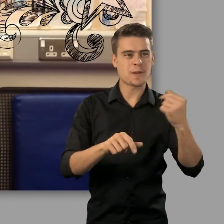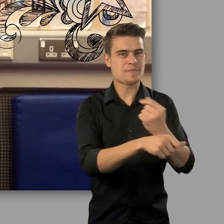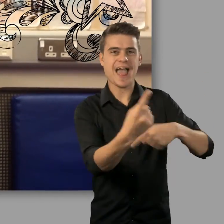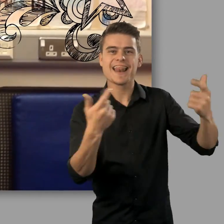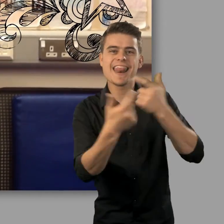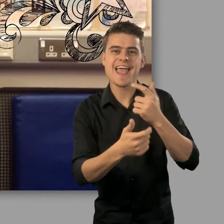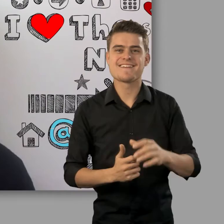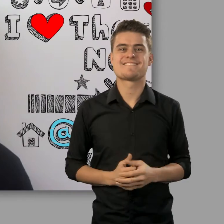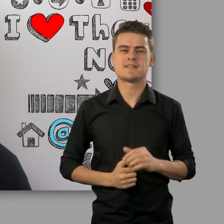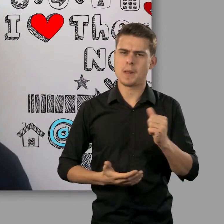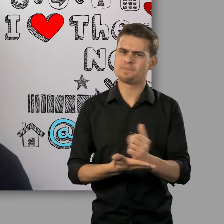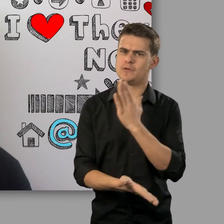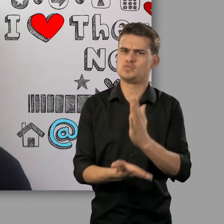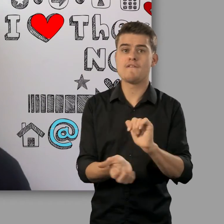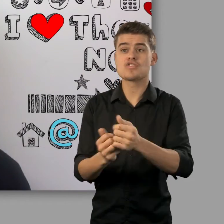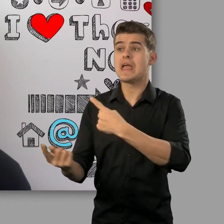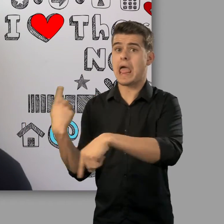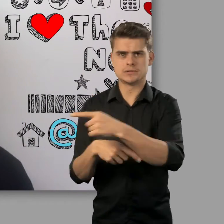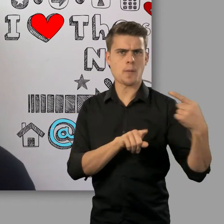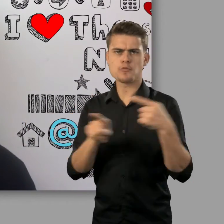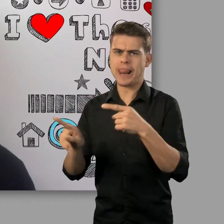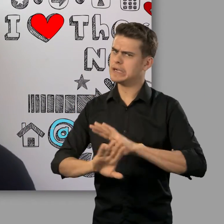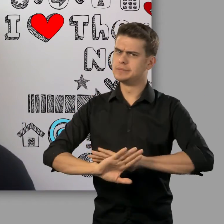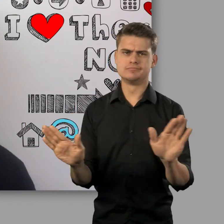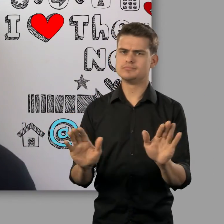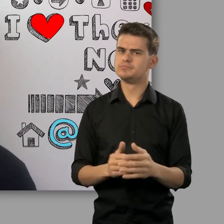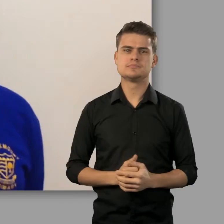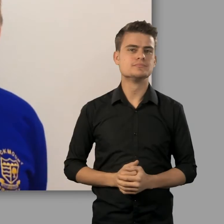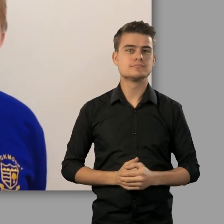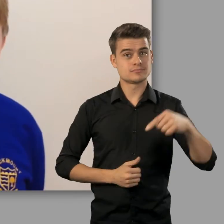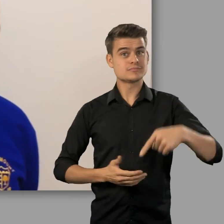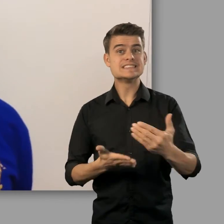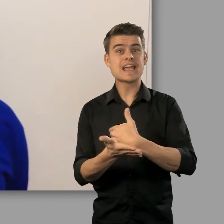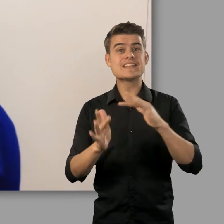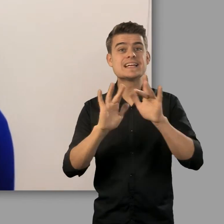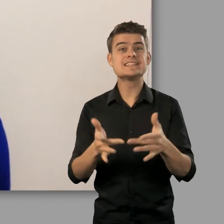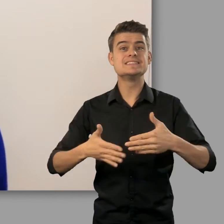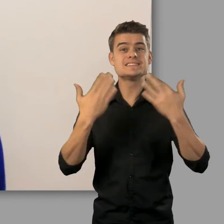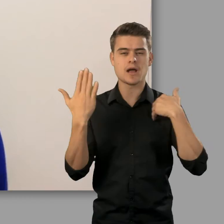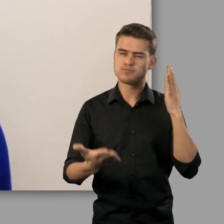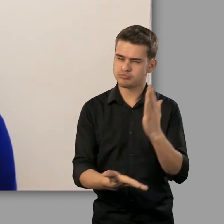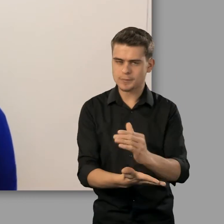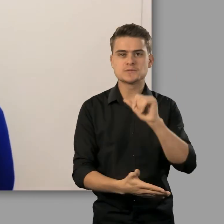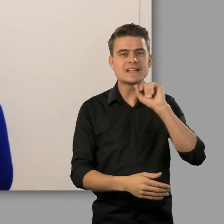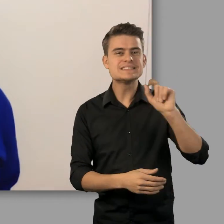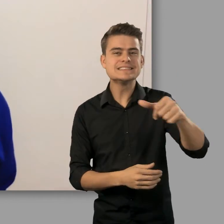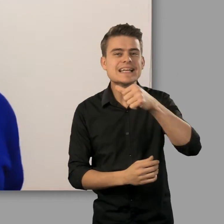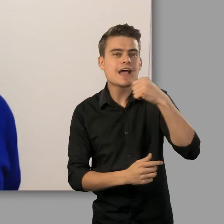pictures to make my friends laugh. I will make sure that none of my friends are getting bullied. This safer internet day, I